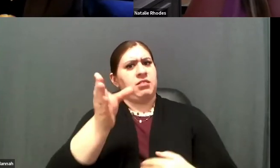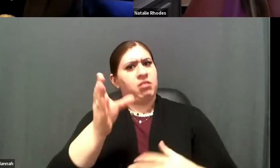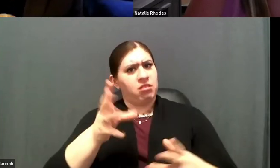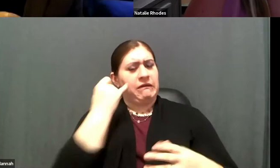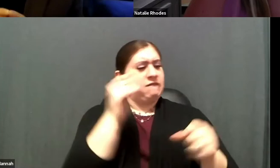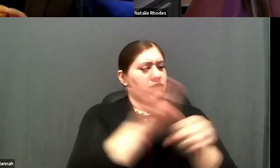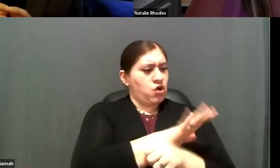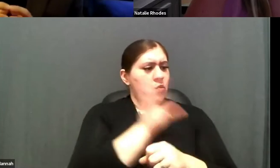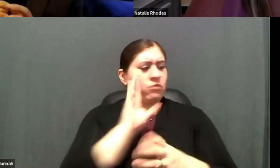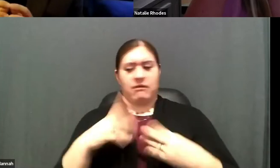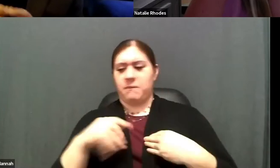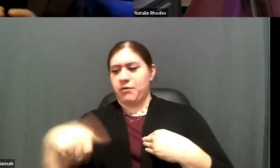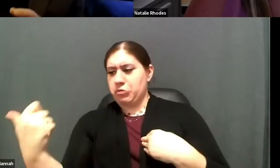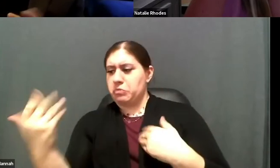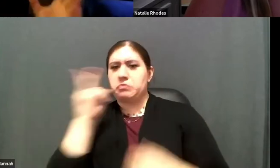Yeah.